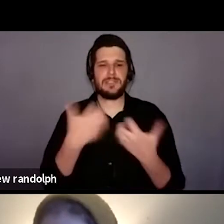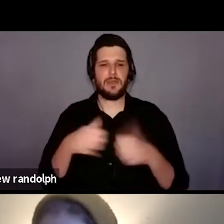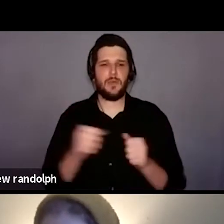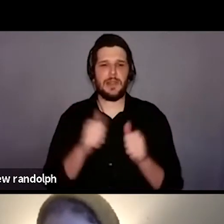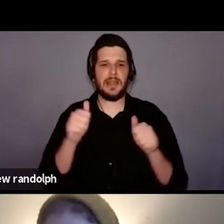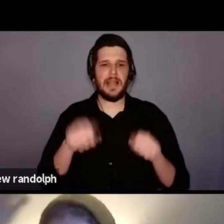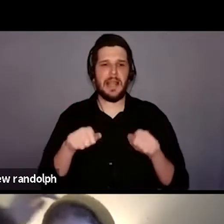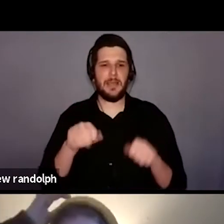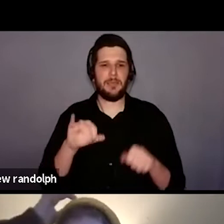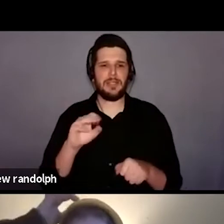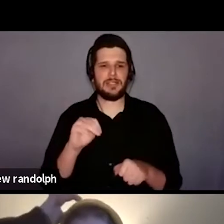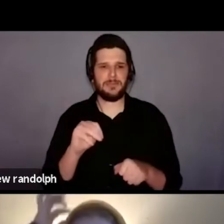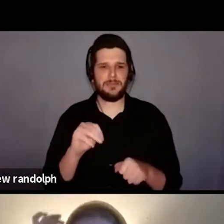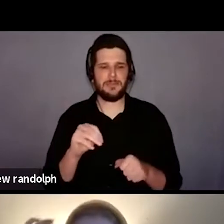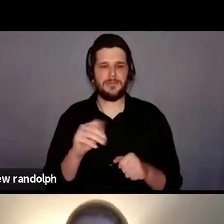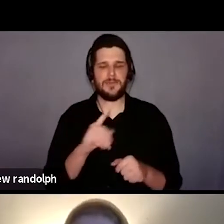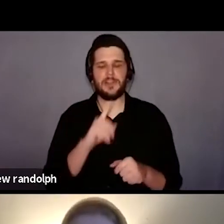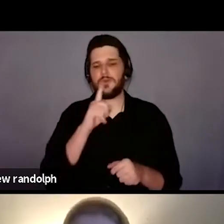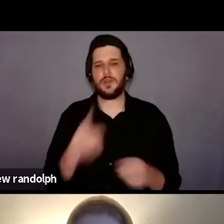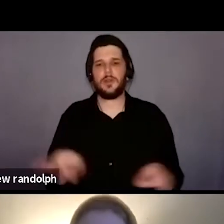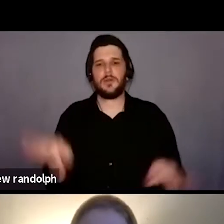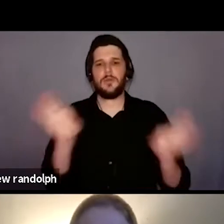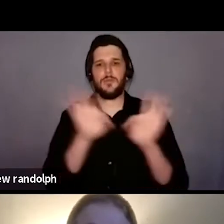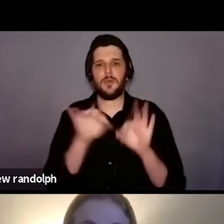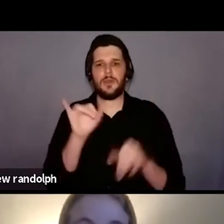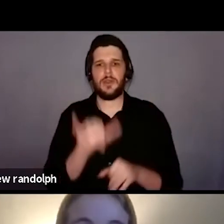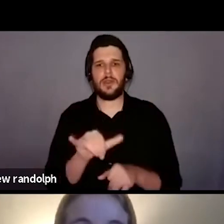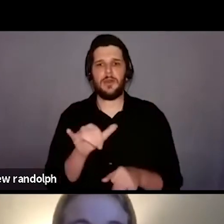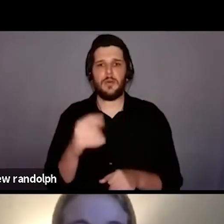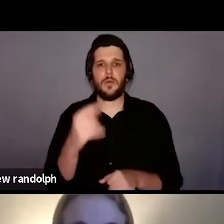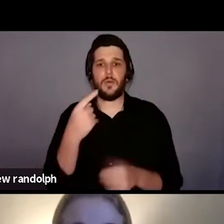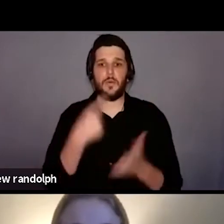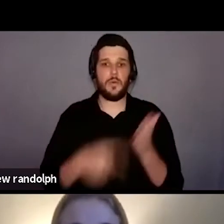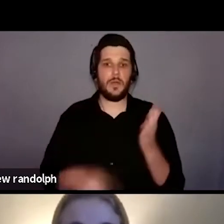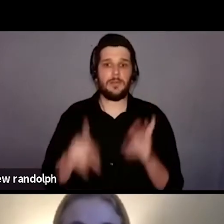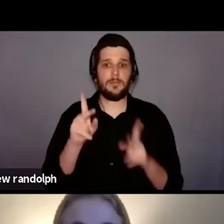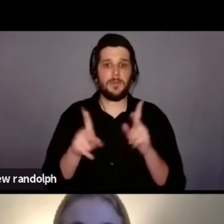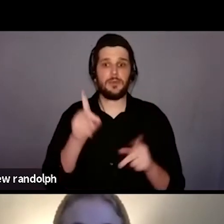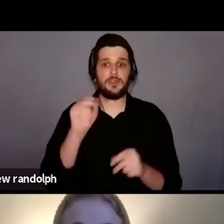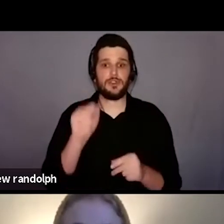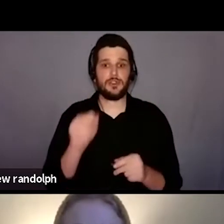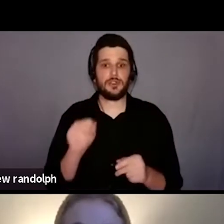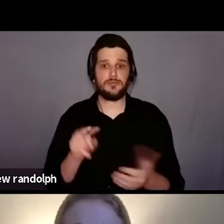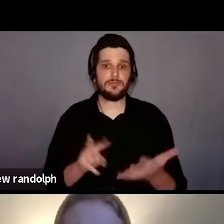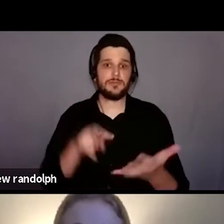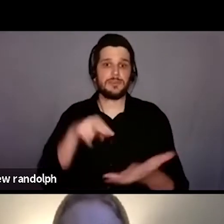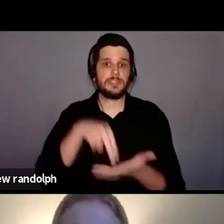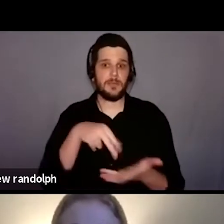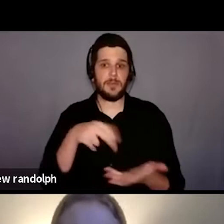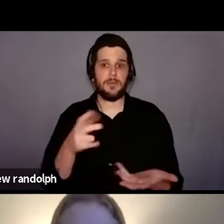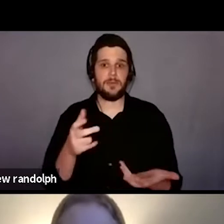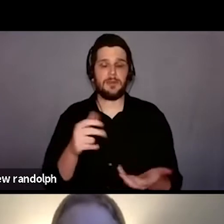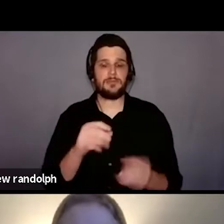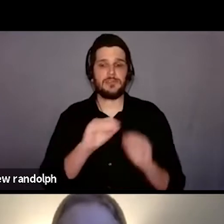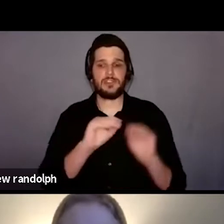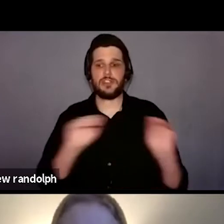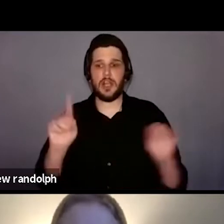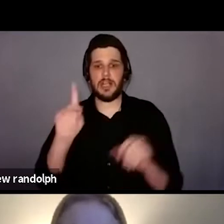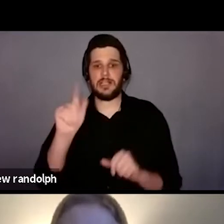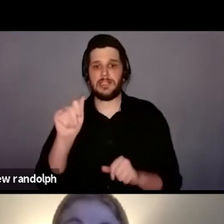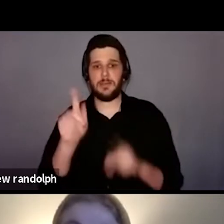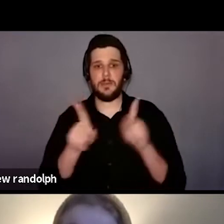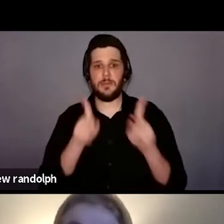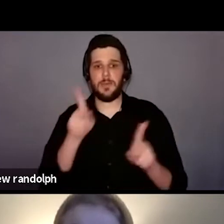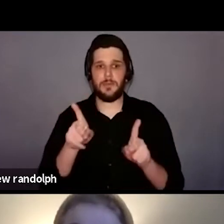I think that it's really important that when folks do step up, non-disabled folks do step